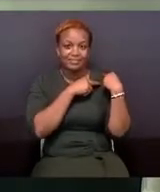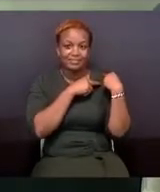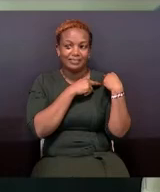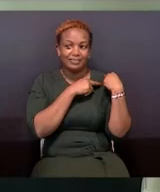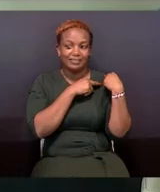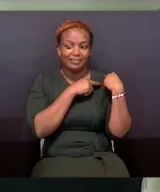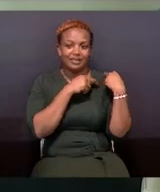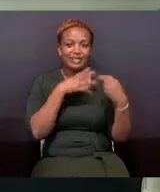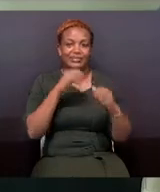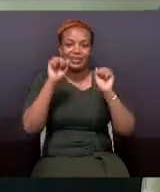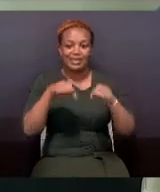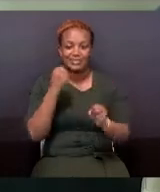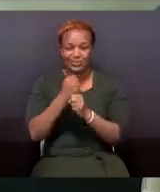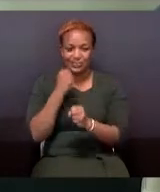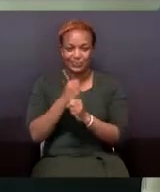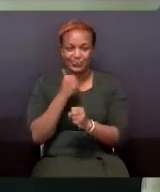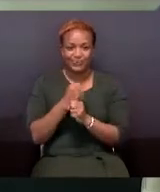we can do